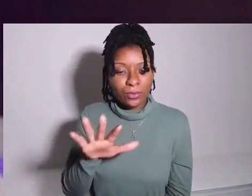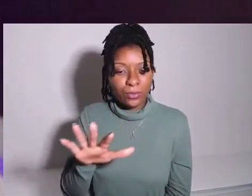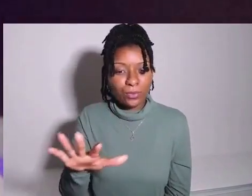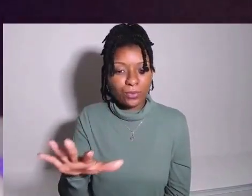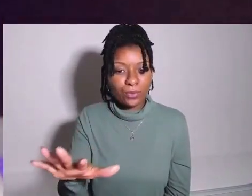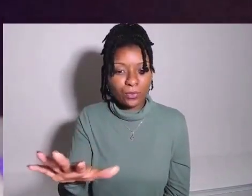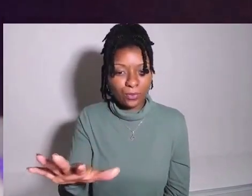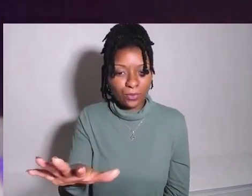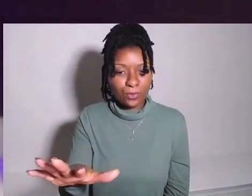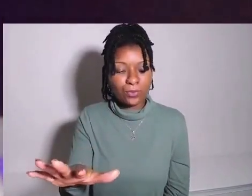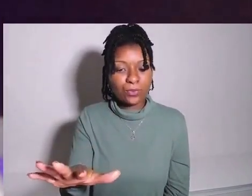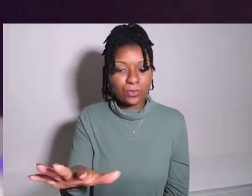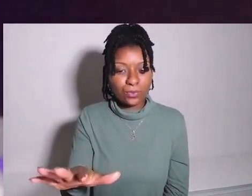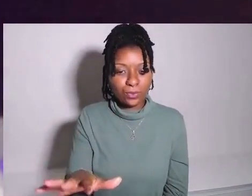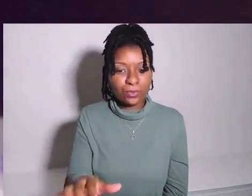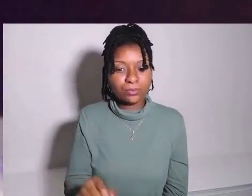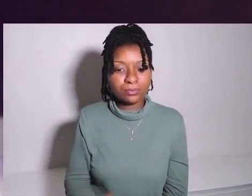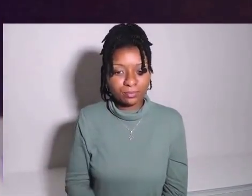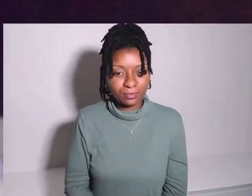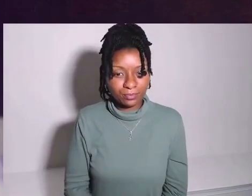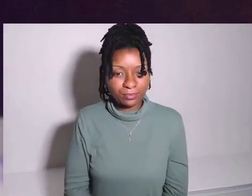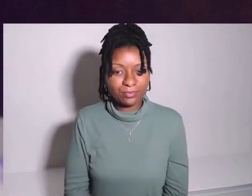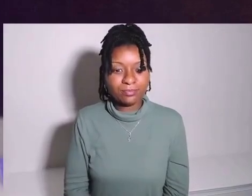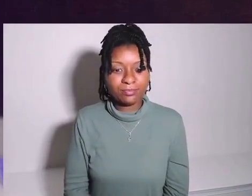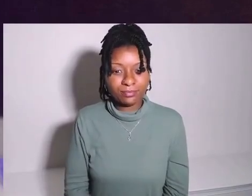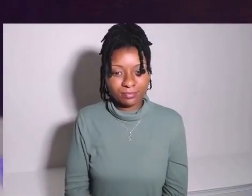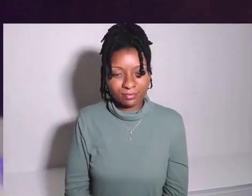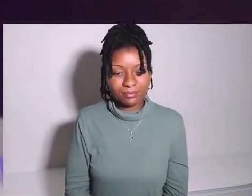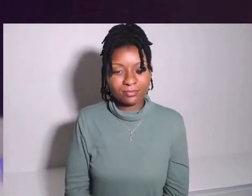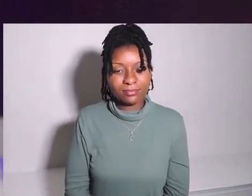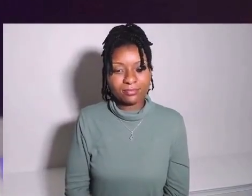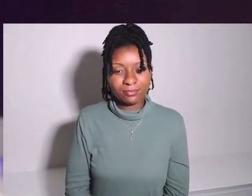sanctuary and I am always home.